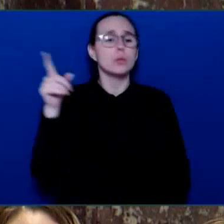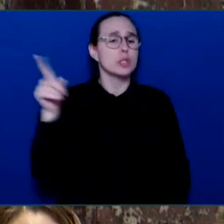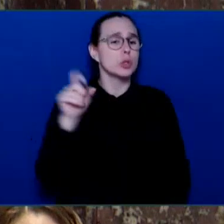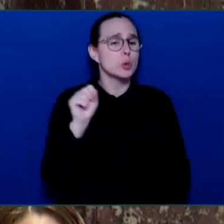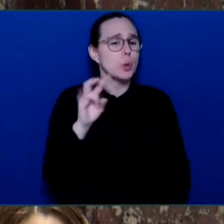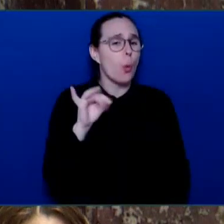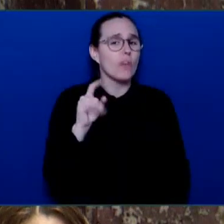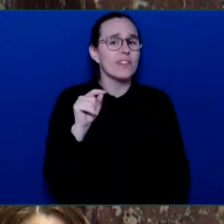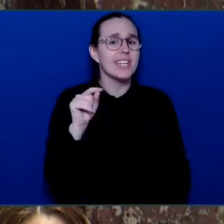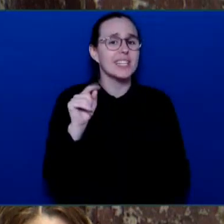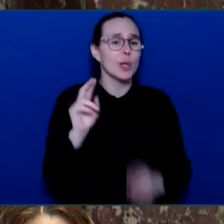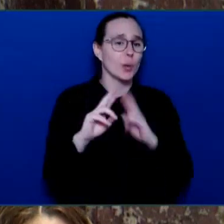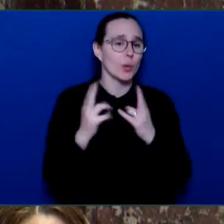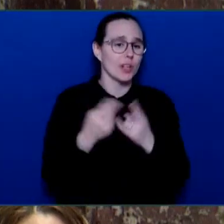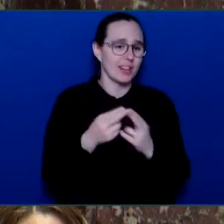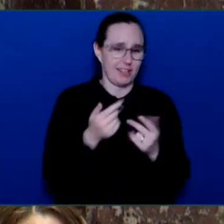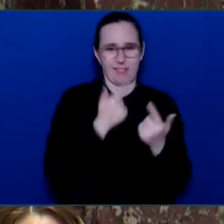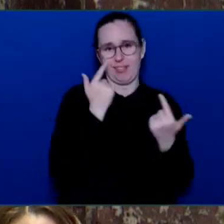Please continue.